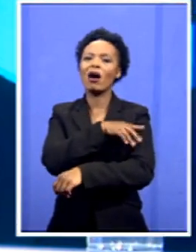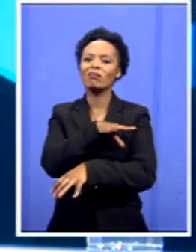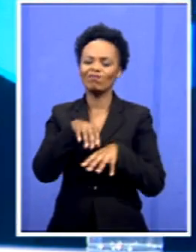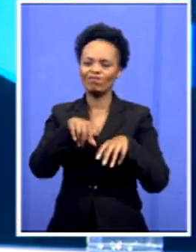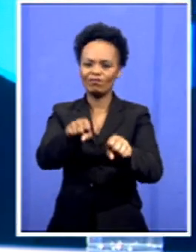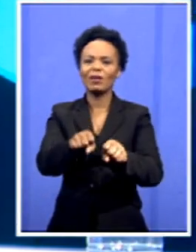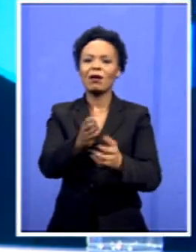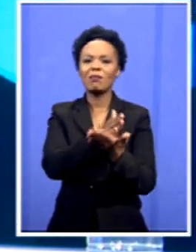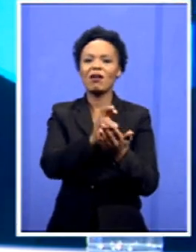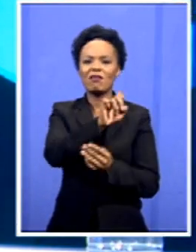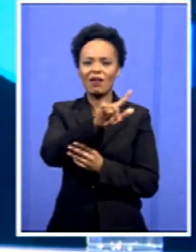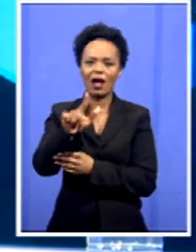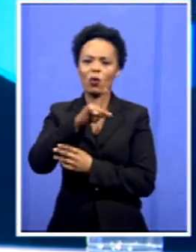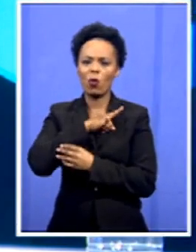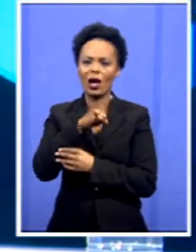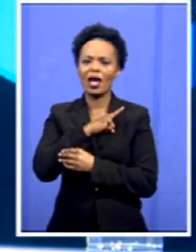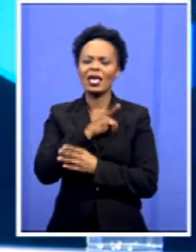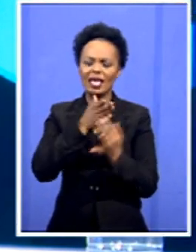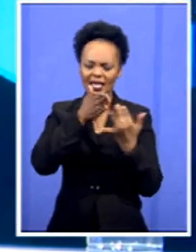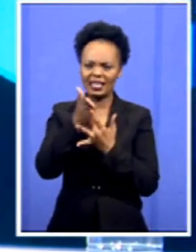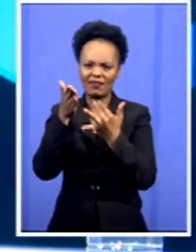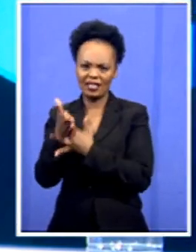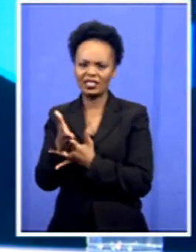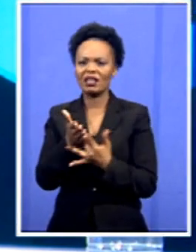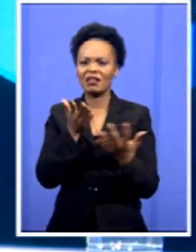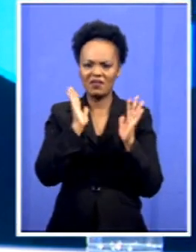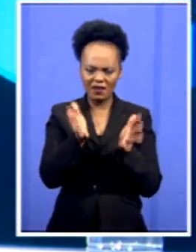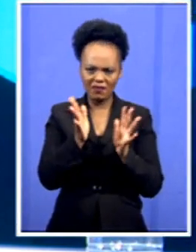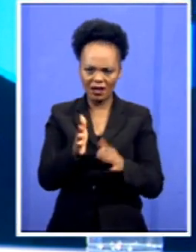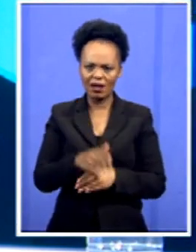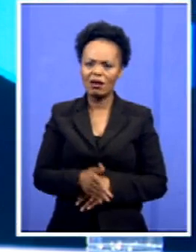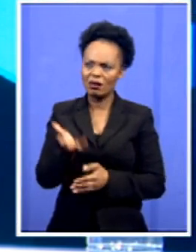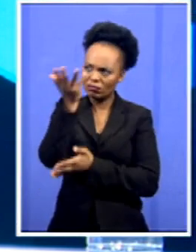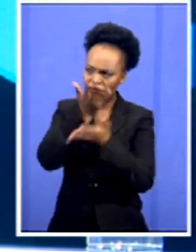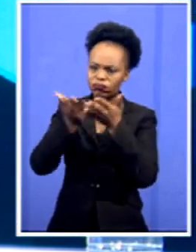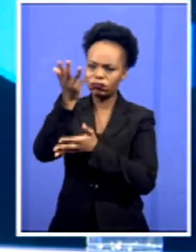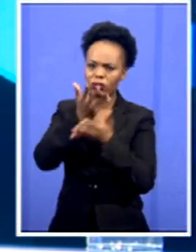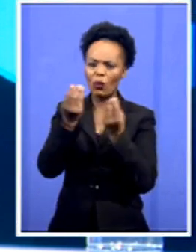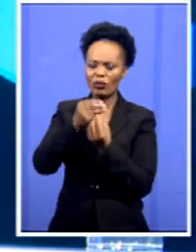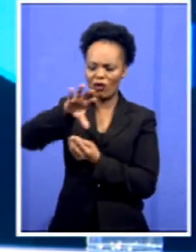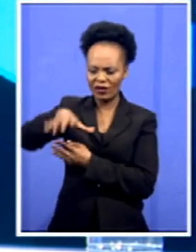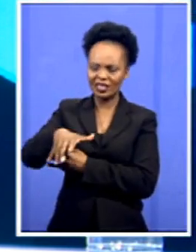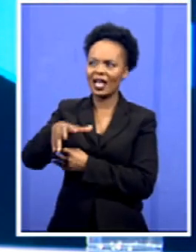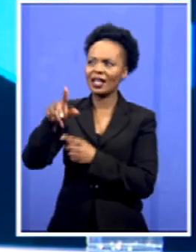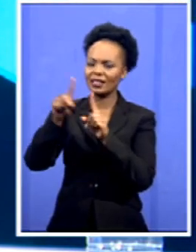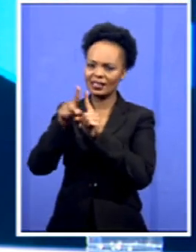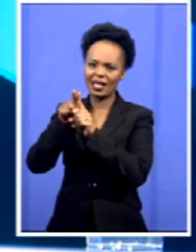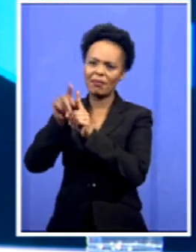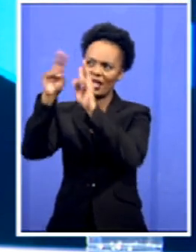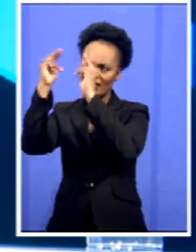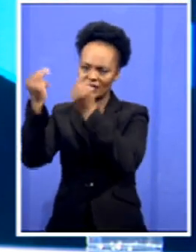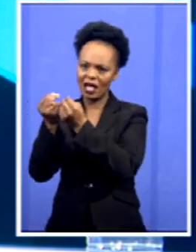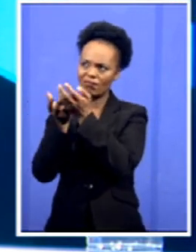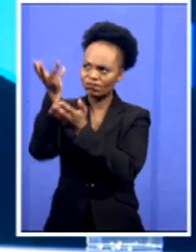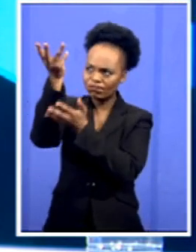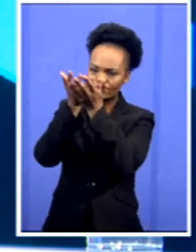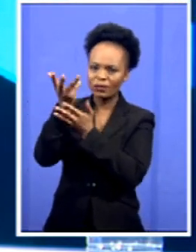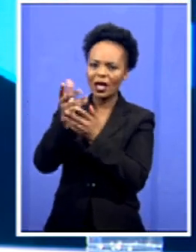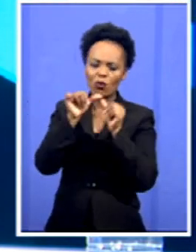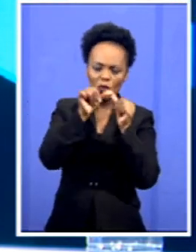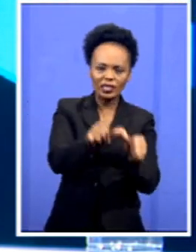the, the interventions that we've come in with the provincial and national, and we are still continuing. So we are continuing at Savannah City, we